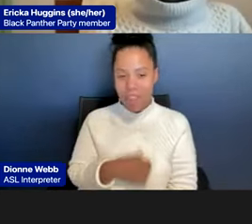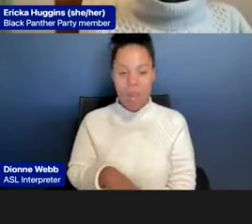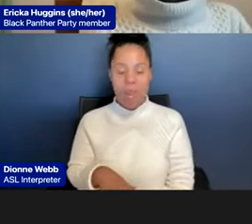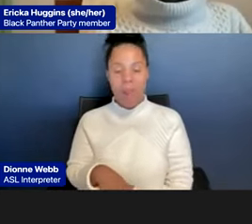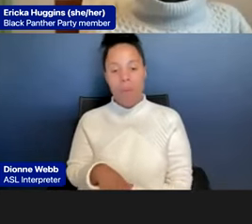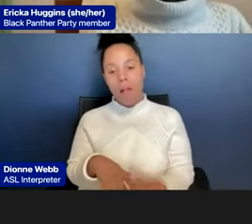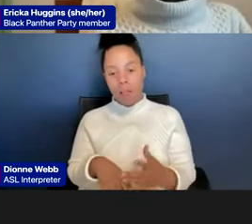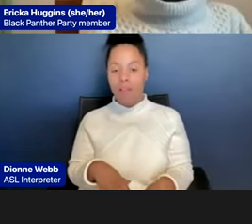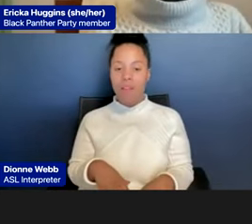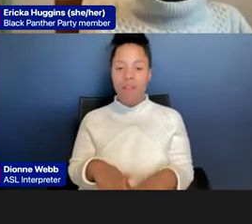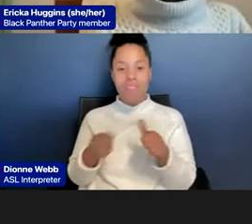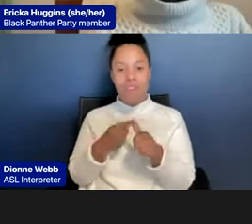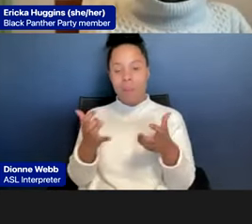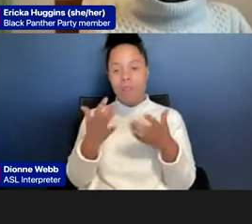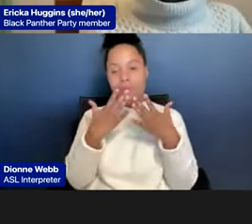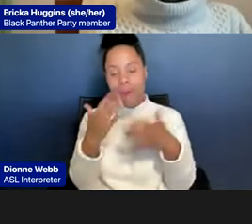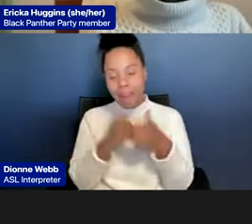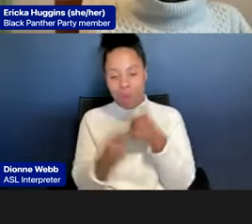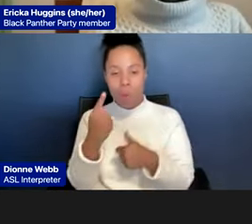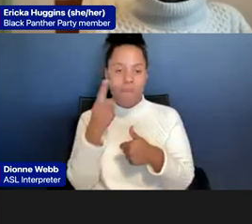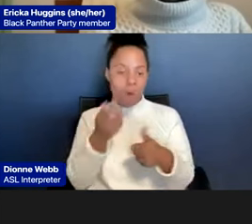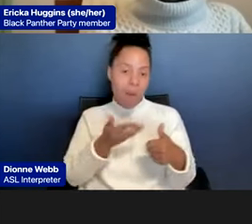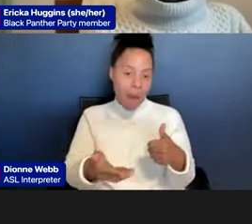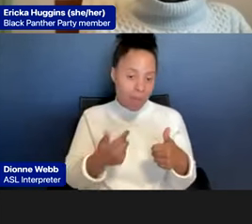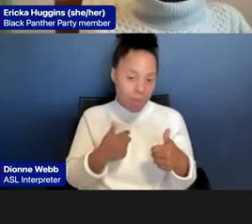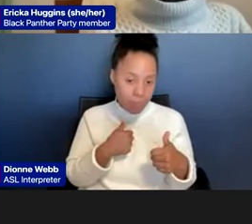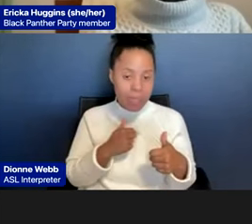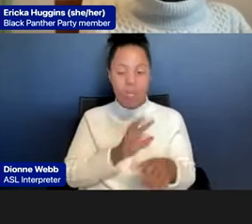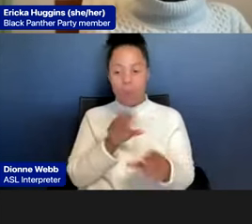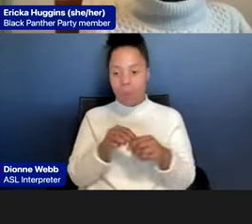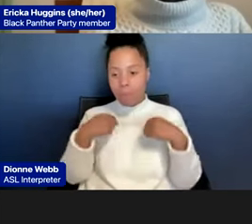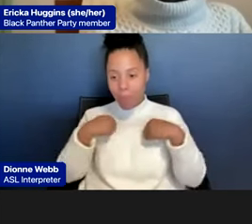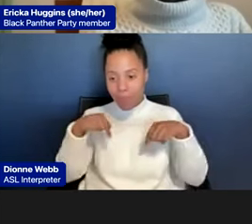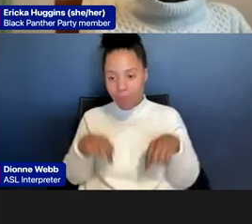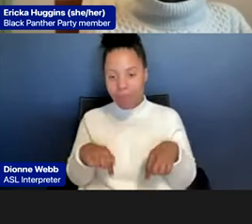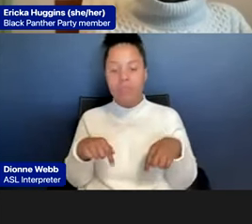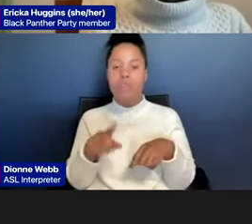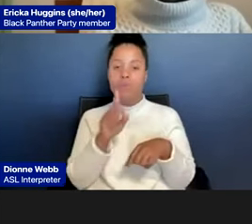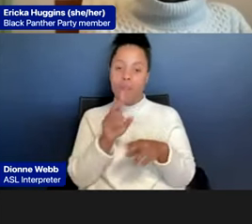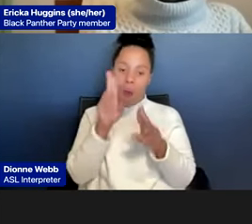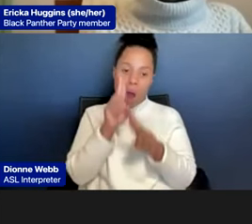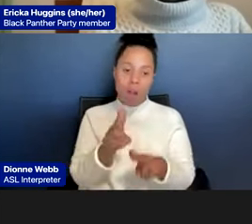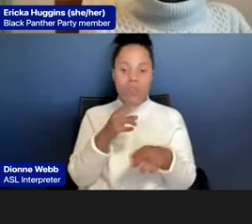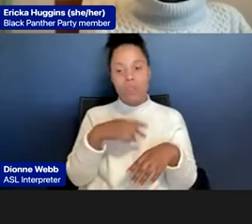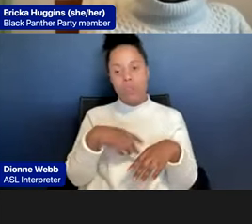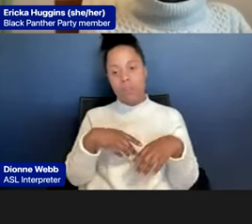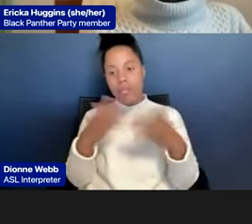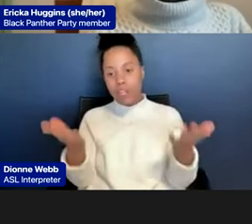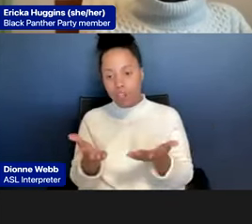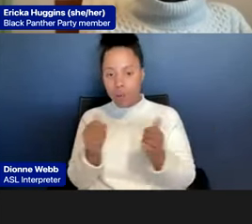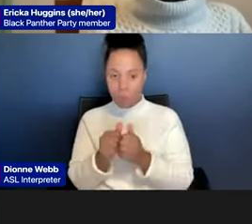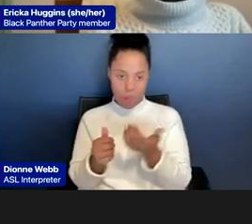thank everybody for having me and including me at this. It's an honor to both be on with James and with Ericka